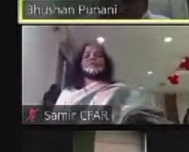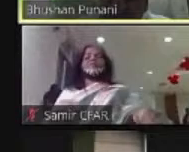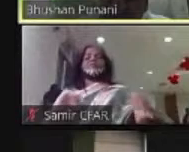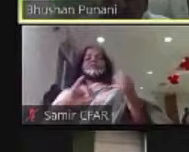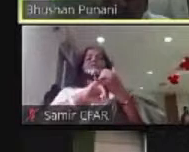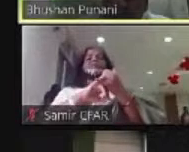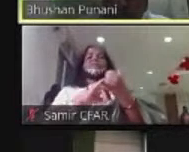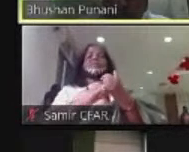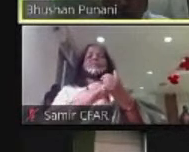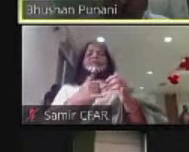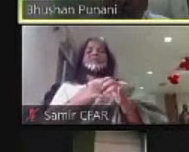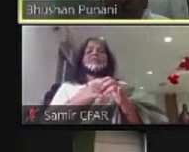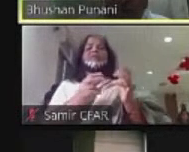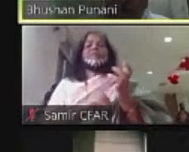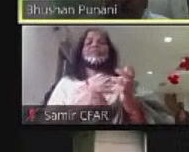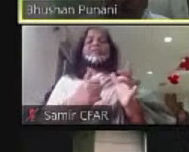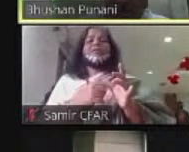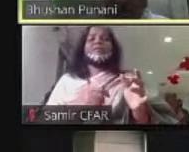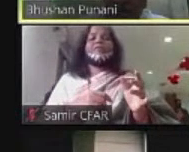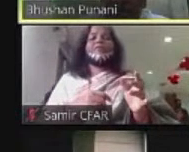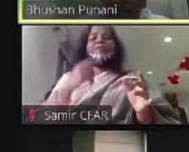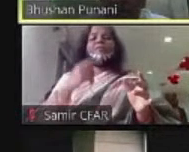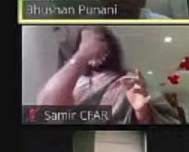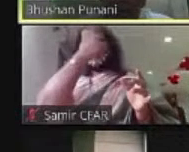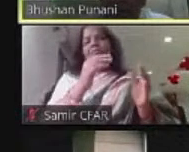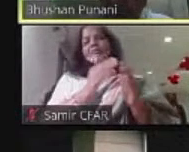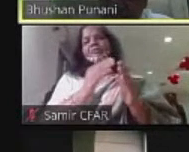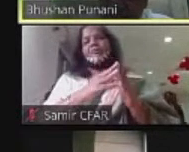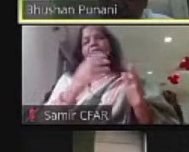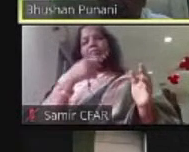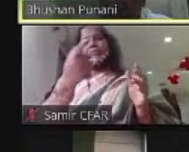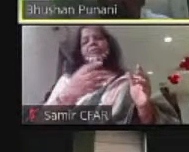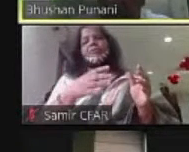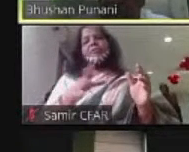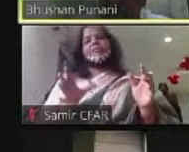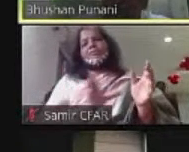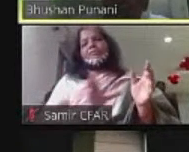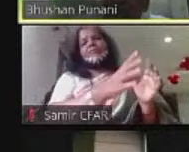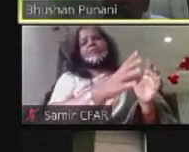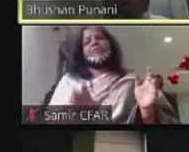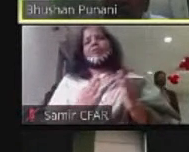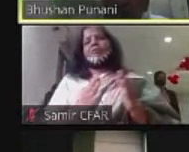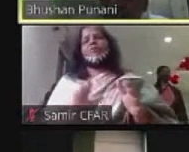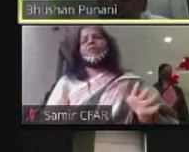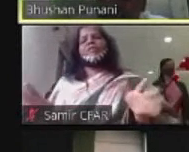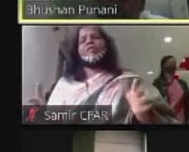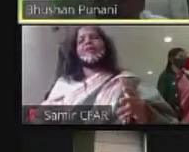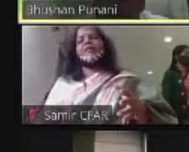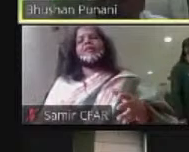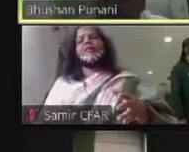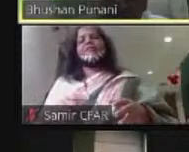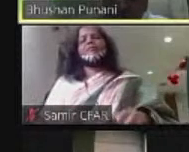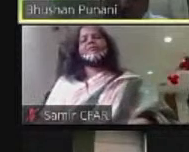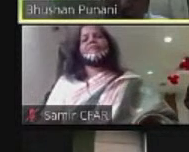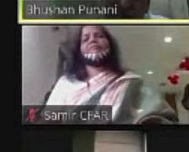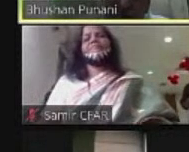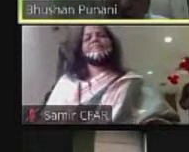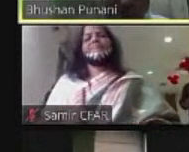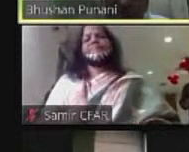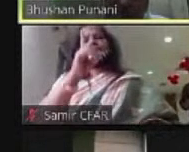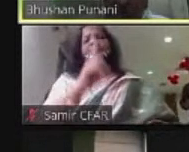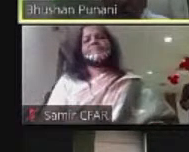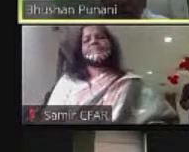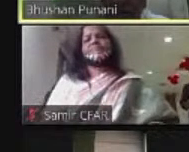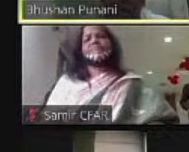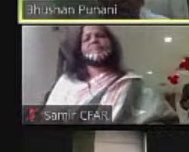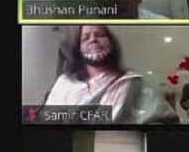And one thing that Sanyas mentioned, that such people who are not kept inside the home, the,